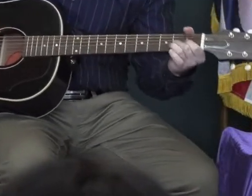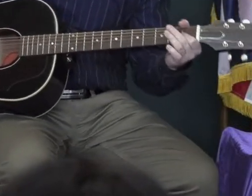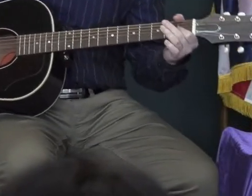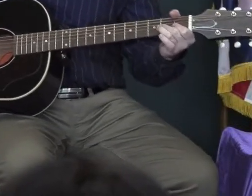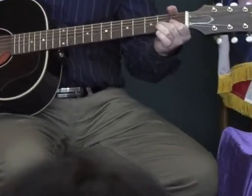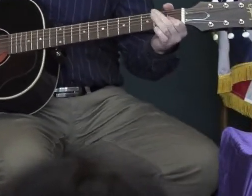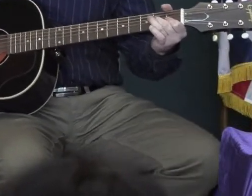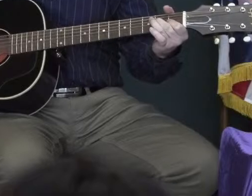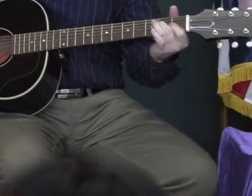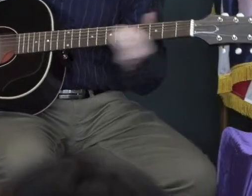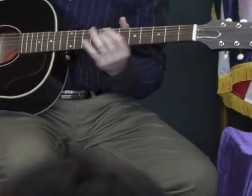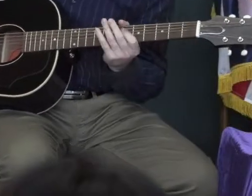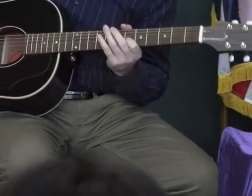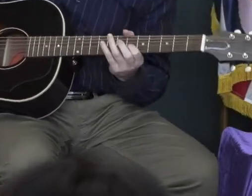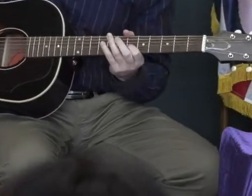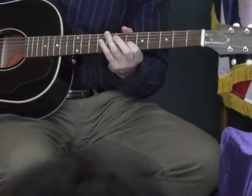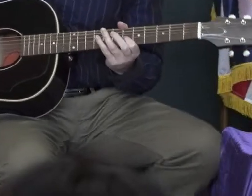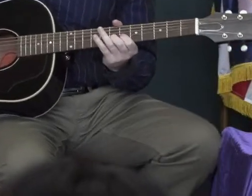tragedy.